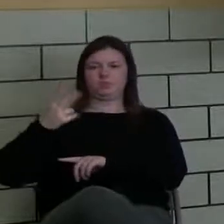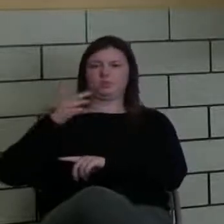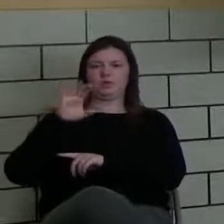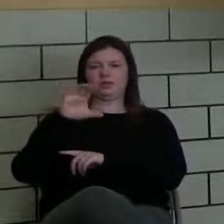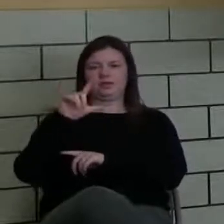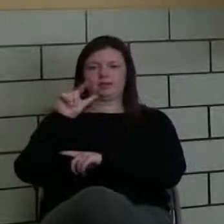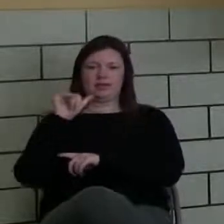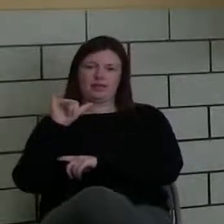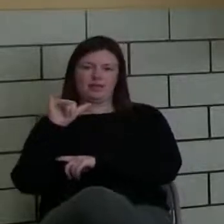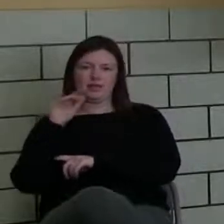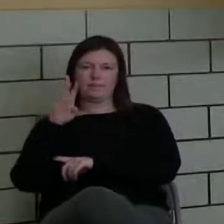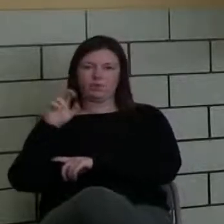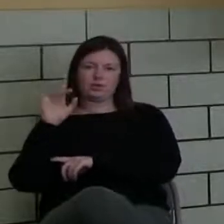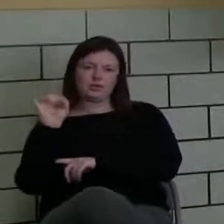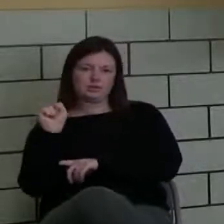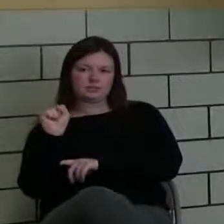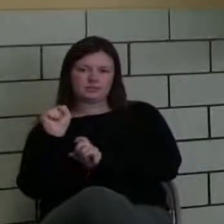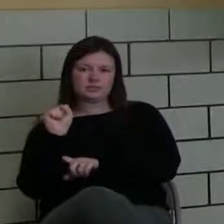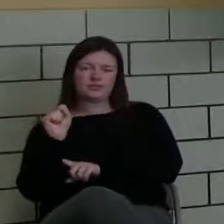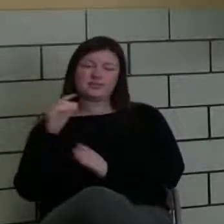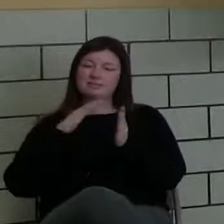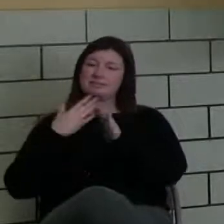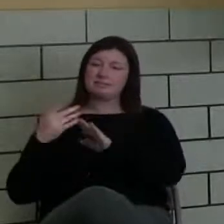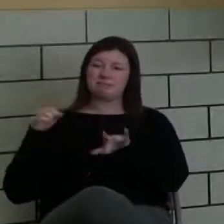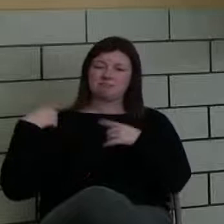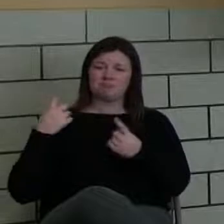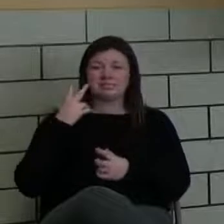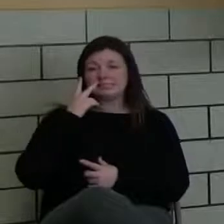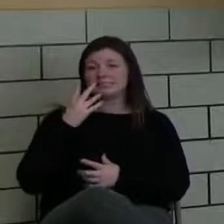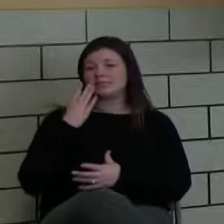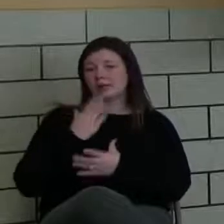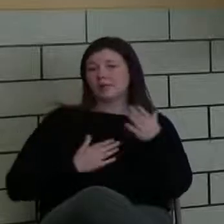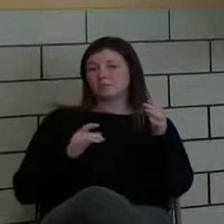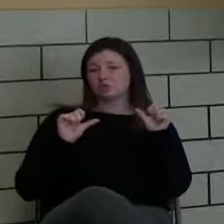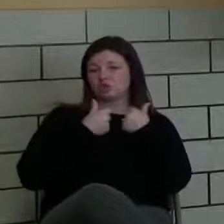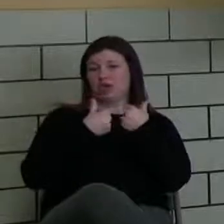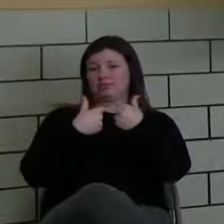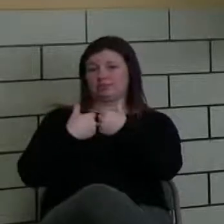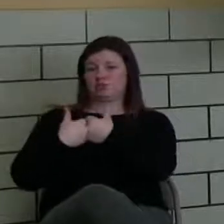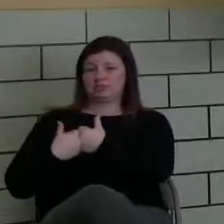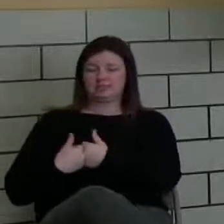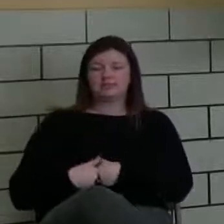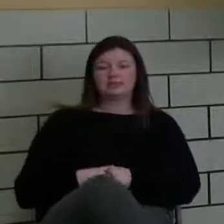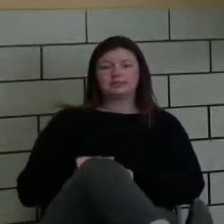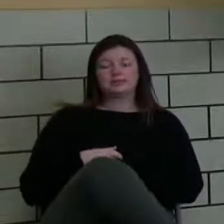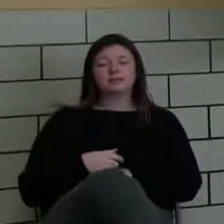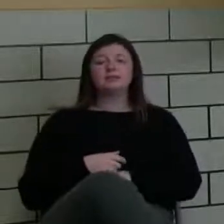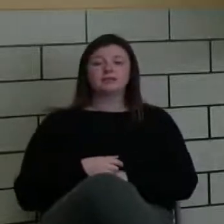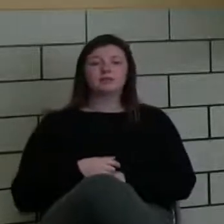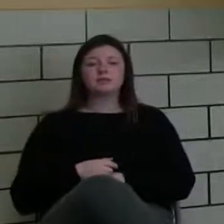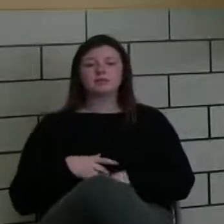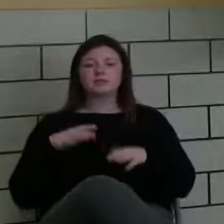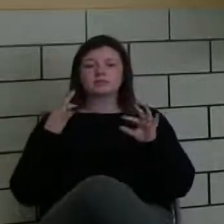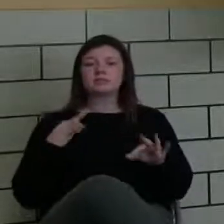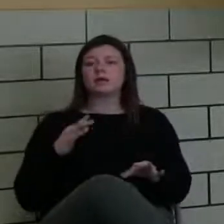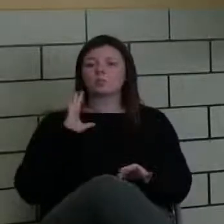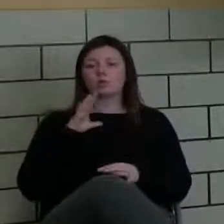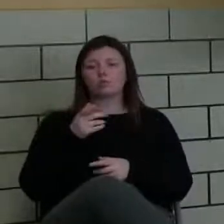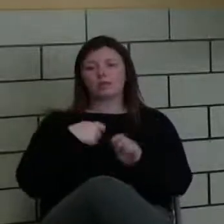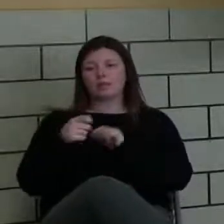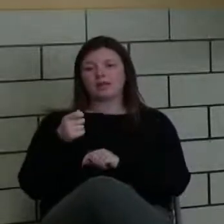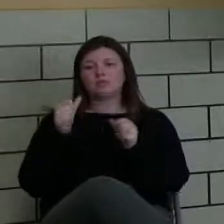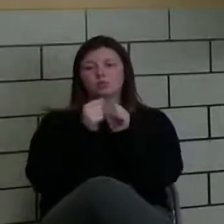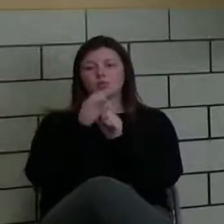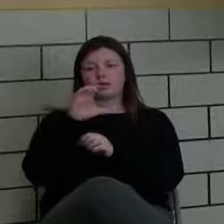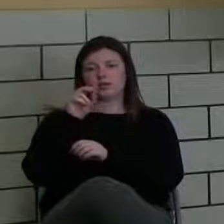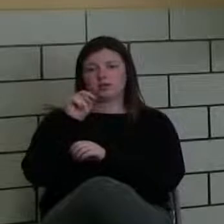that. And the city has seen some challenges with those over the past few years, and has actually gone to replacing that area with concrete. So some of